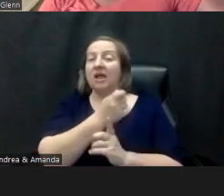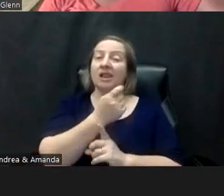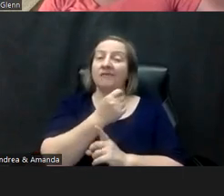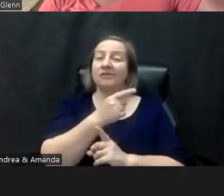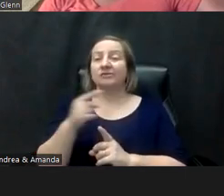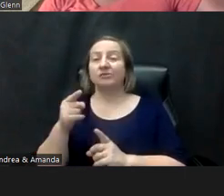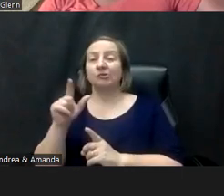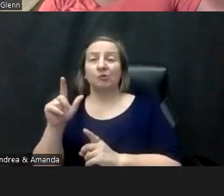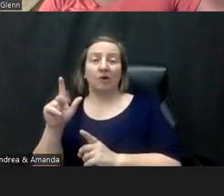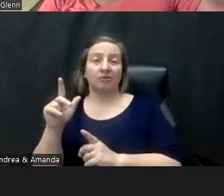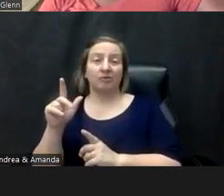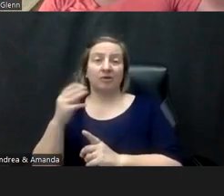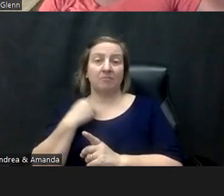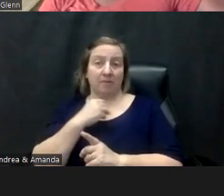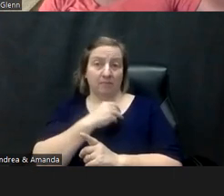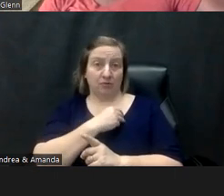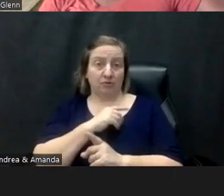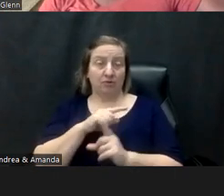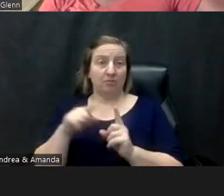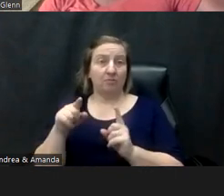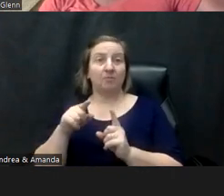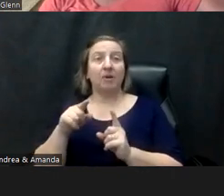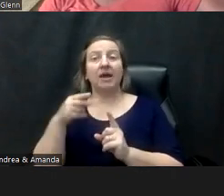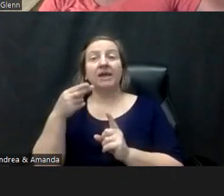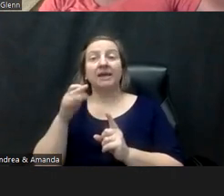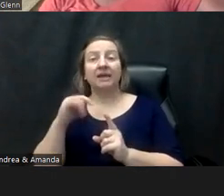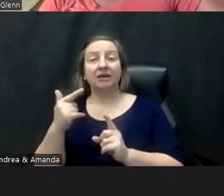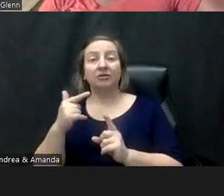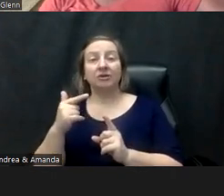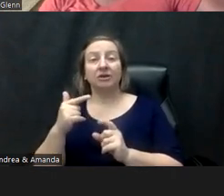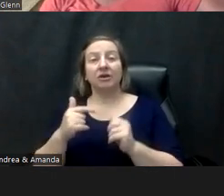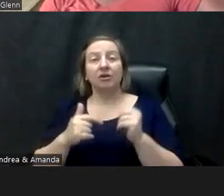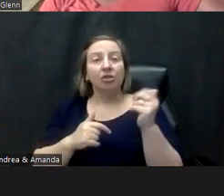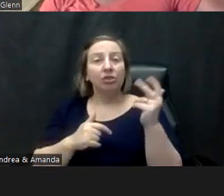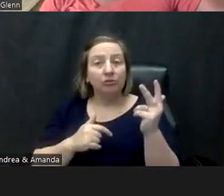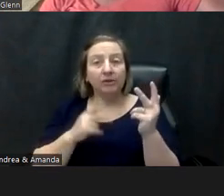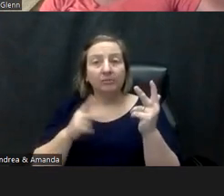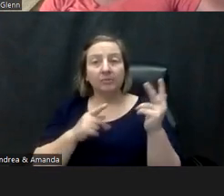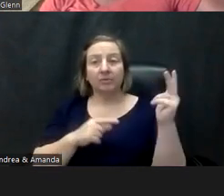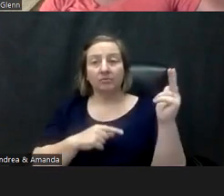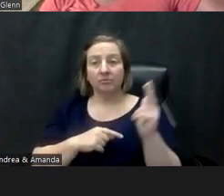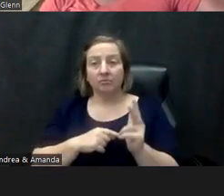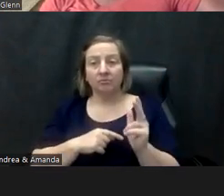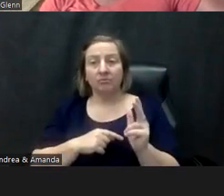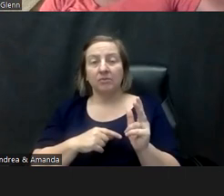members, but the hearings for individual cases were done by three people. I am very